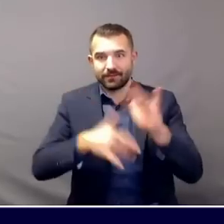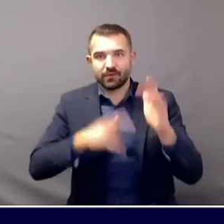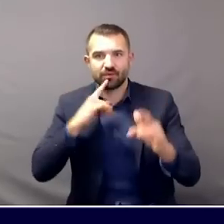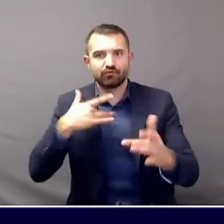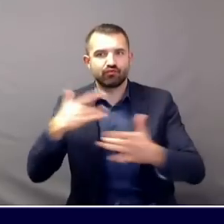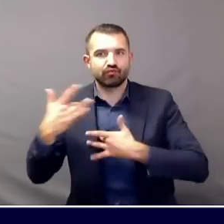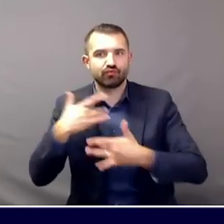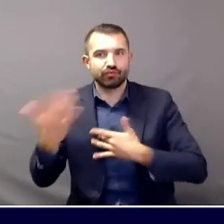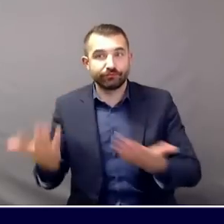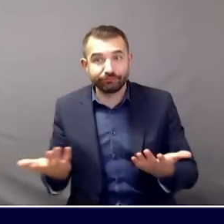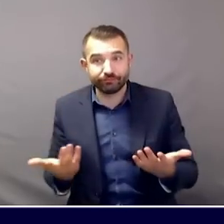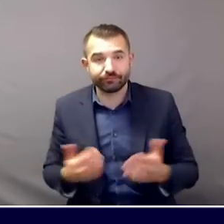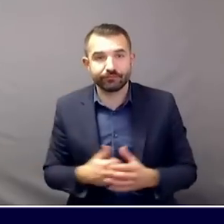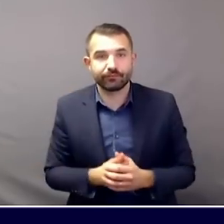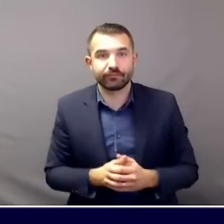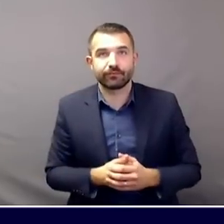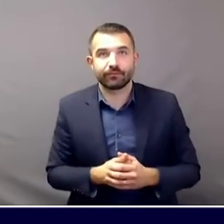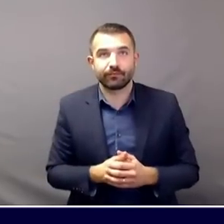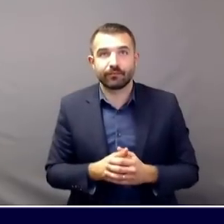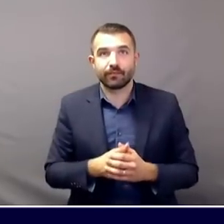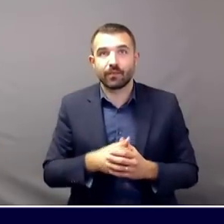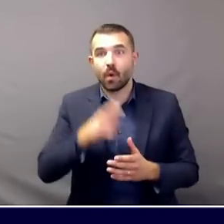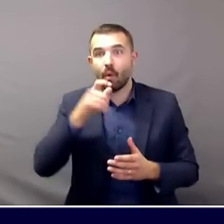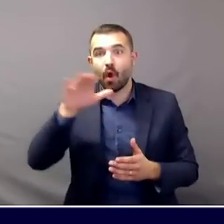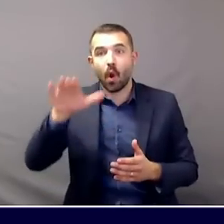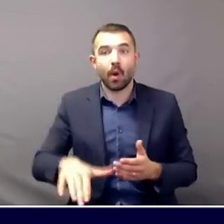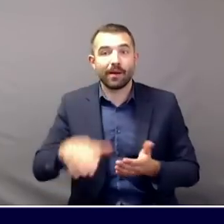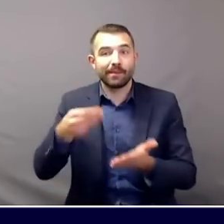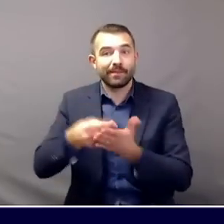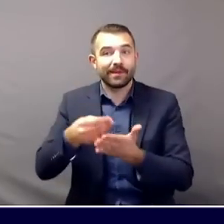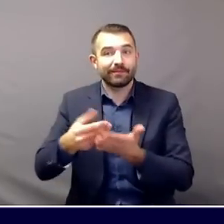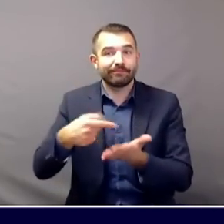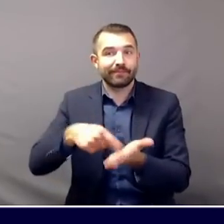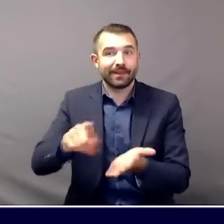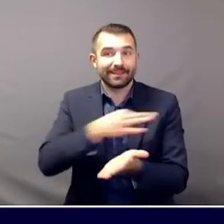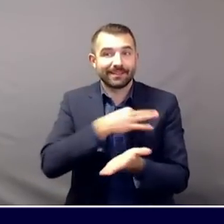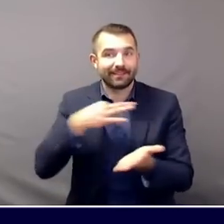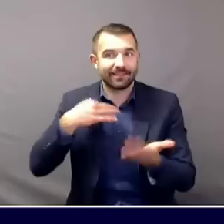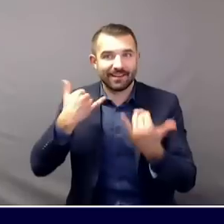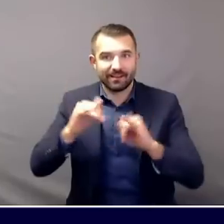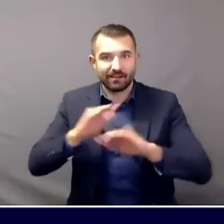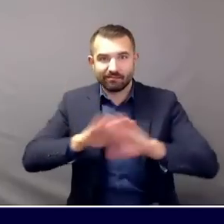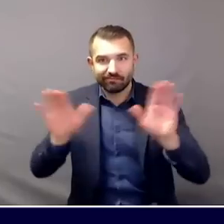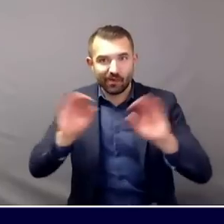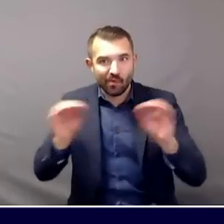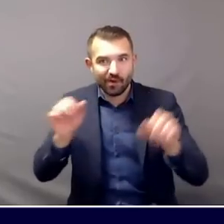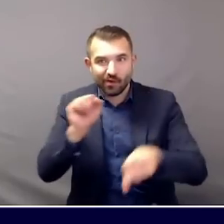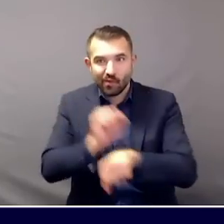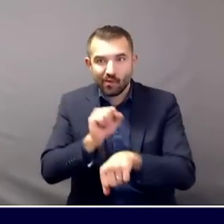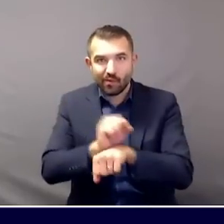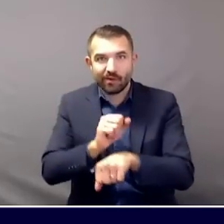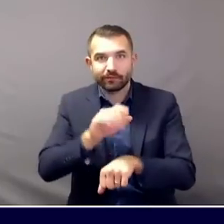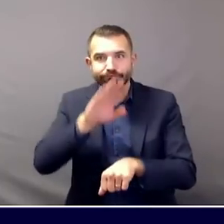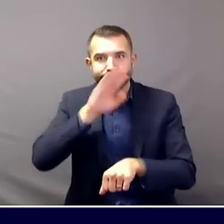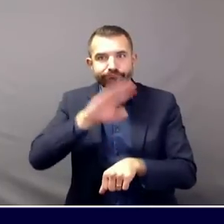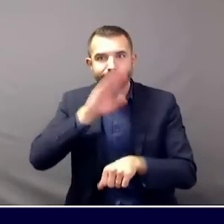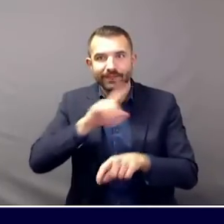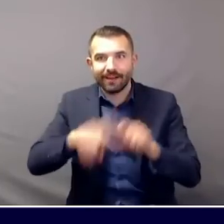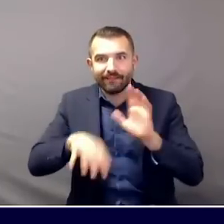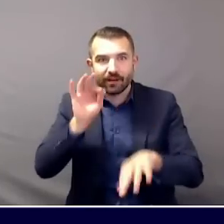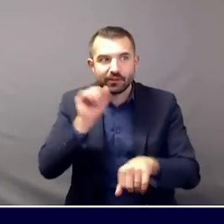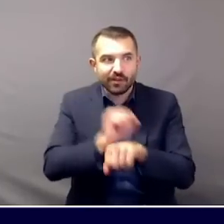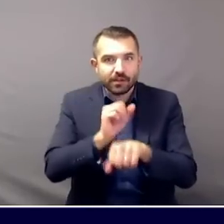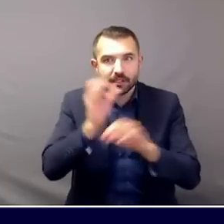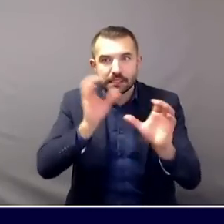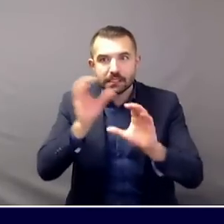earnings gap between the lowest paid workers who are still unemployed and can't get work or can't get childcare to be able to